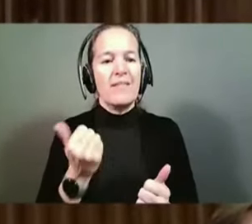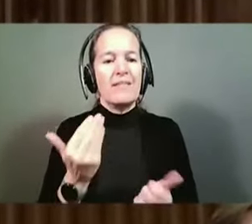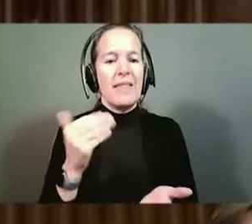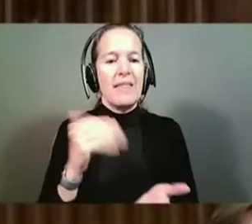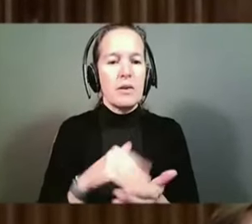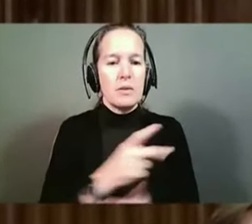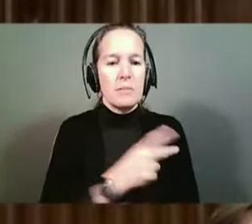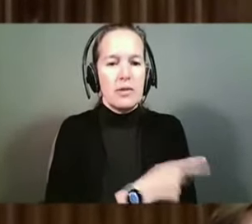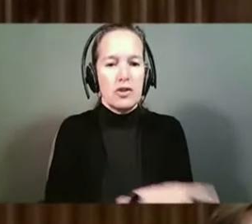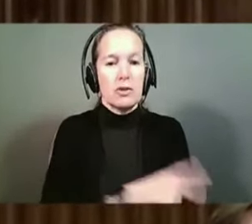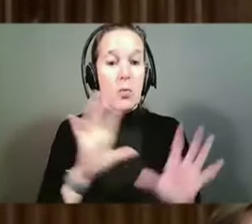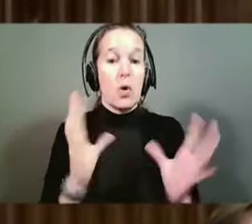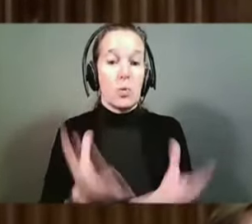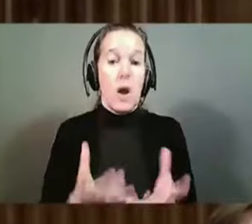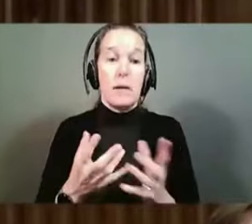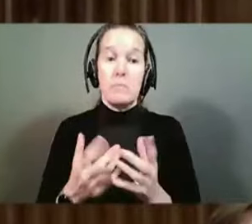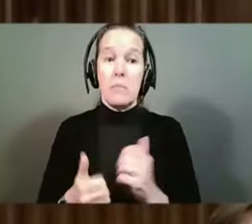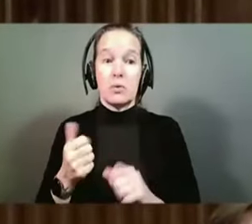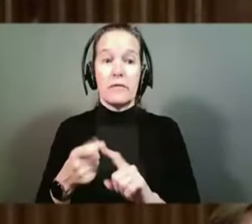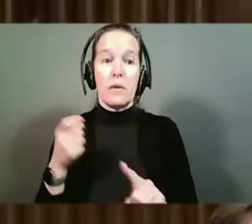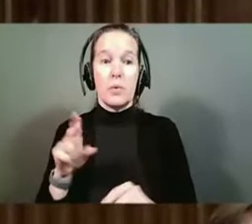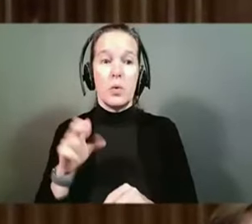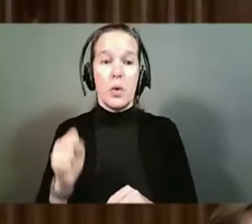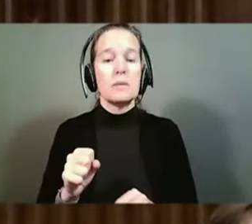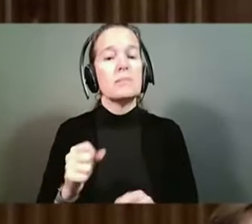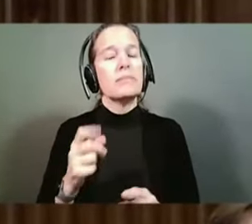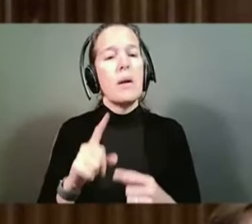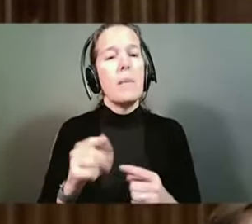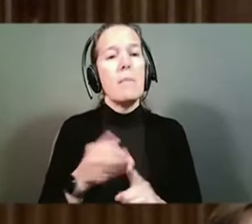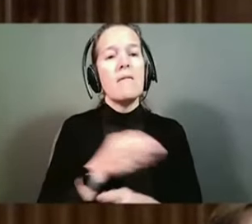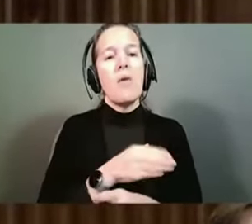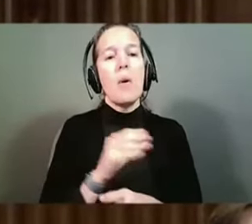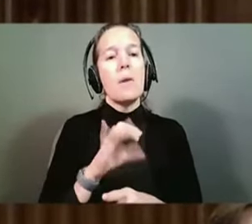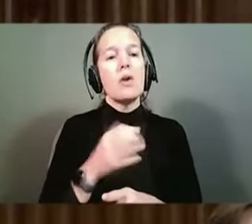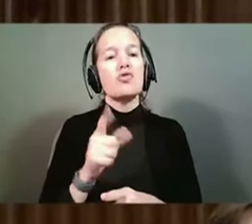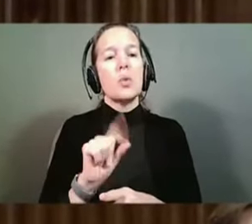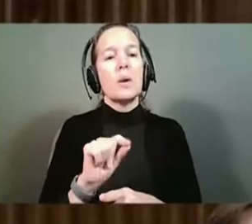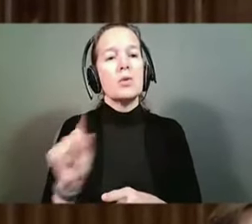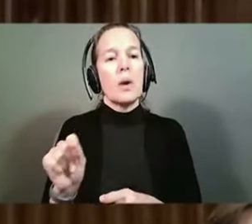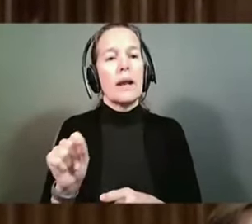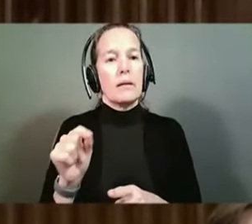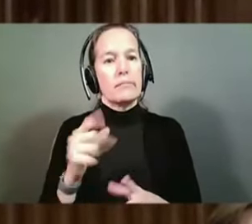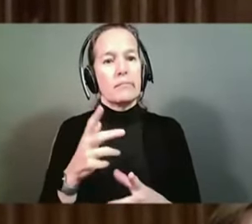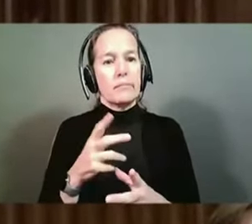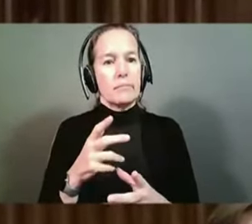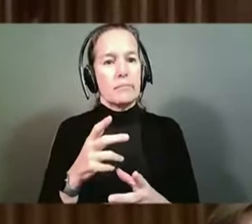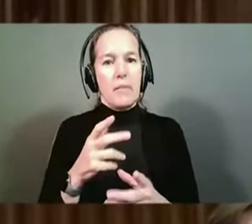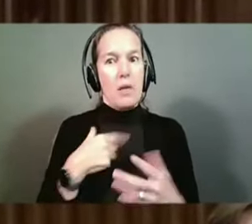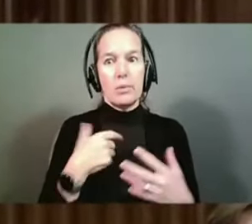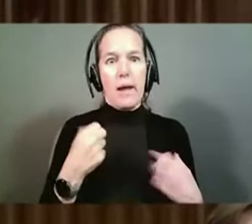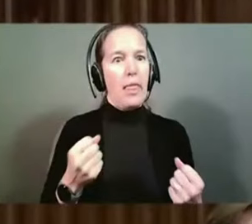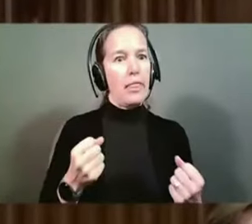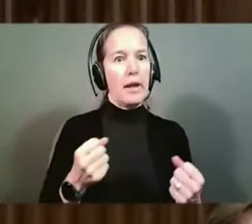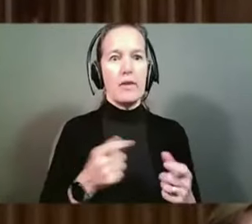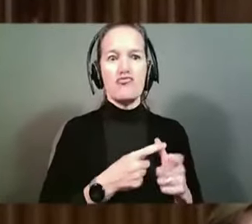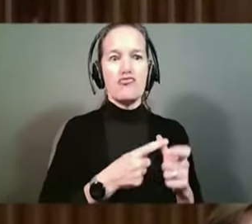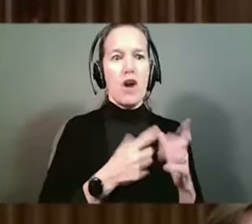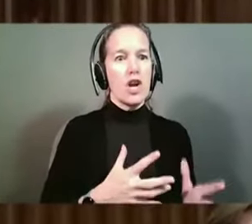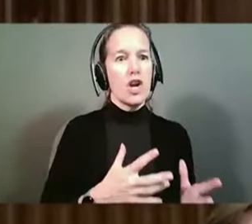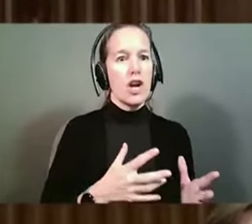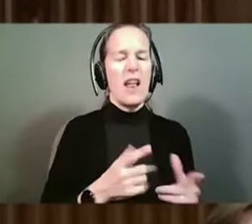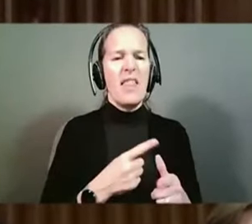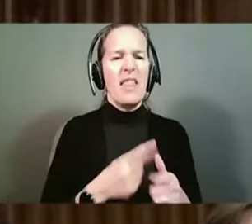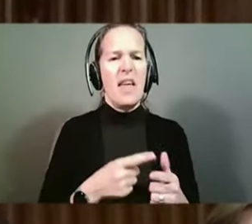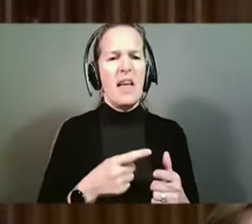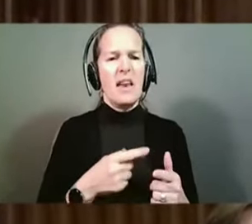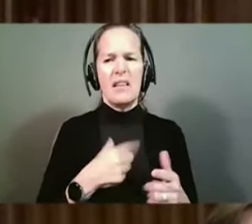getting COVID-19 in Los Angeles in March 2020, I was a healthy runner for nearly two decades. What started as a mild illness progressed